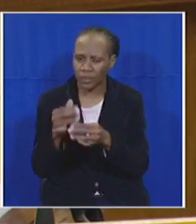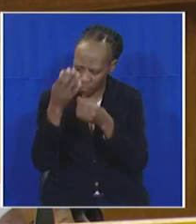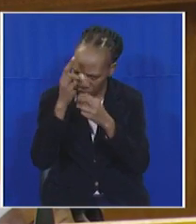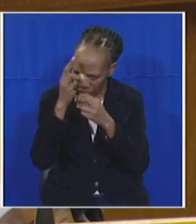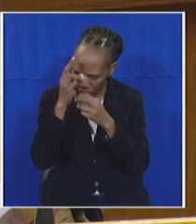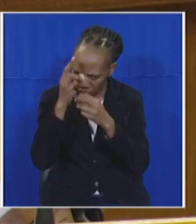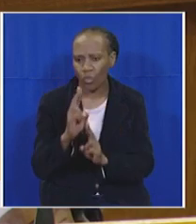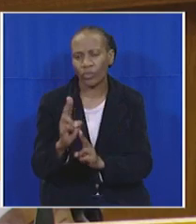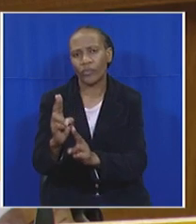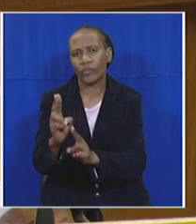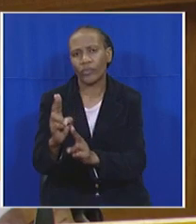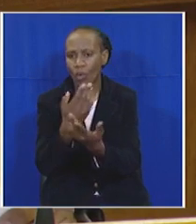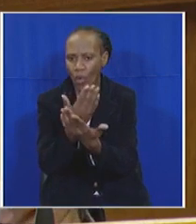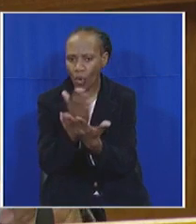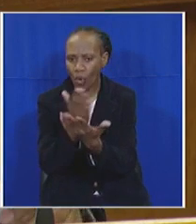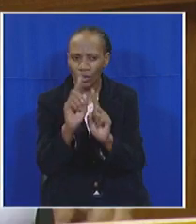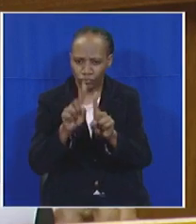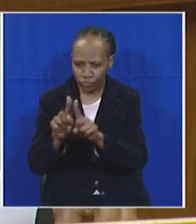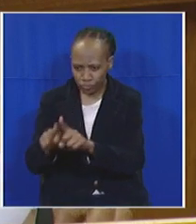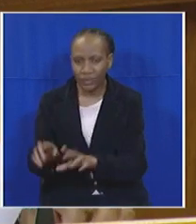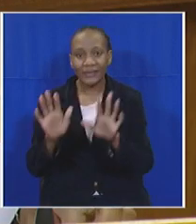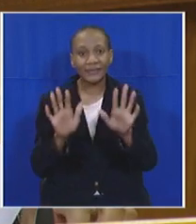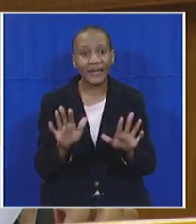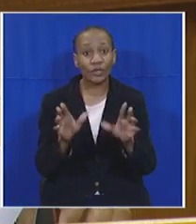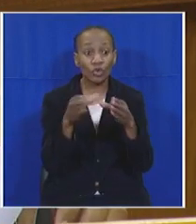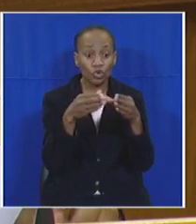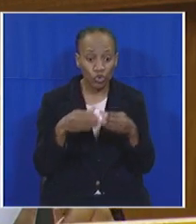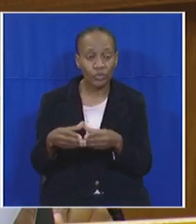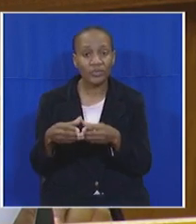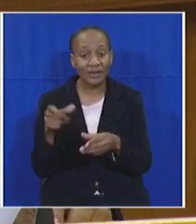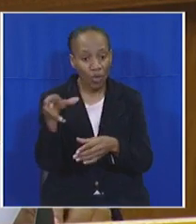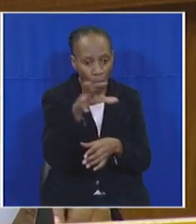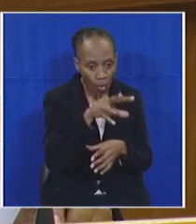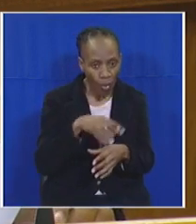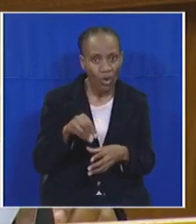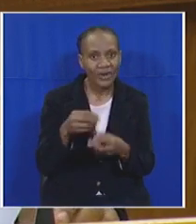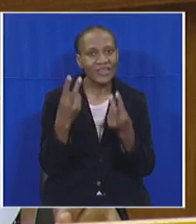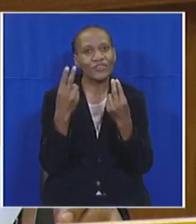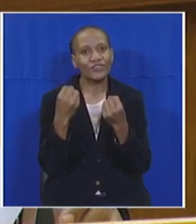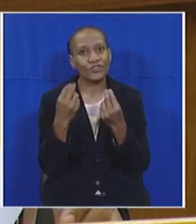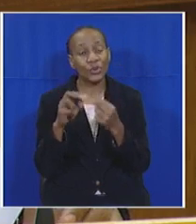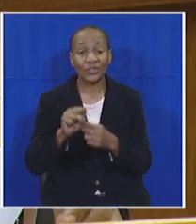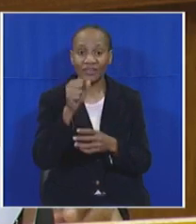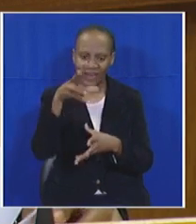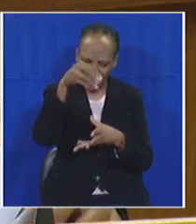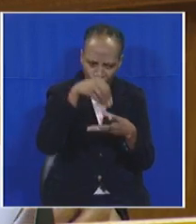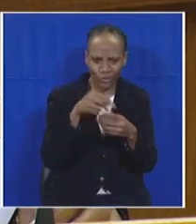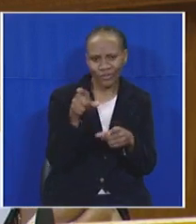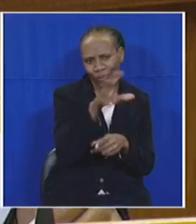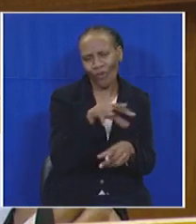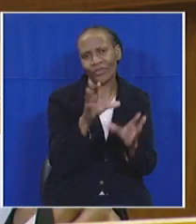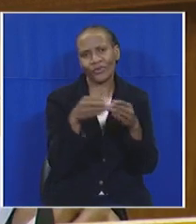and existence of all the 10 indigenous national groups that are part of the new nation called South Africa,